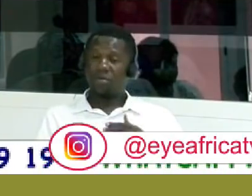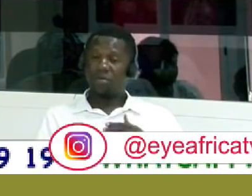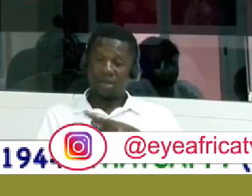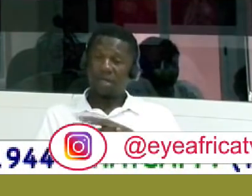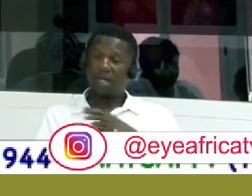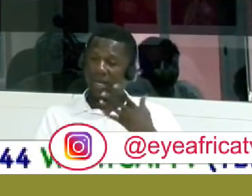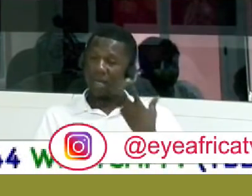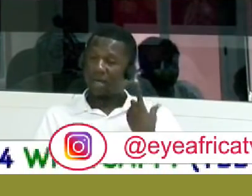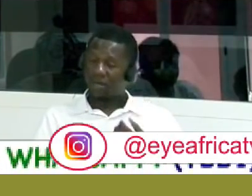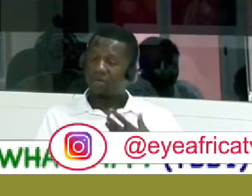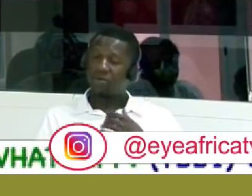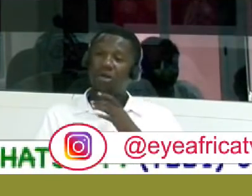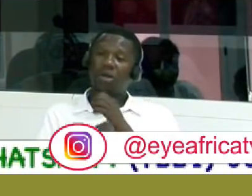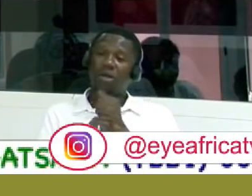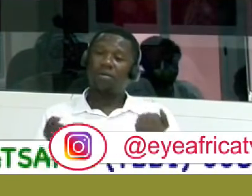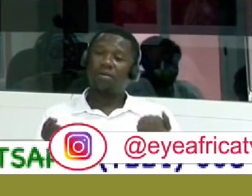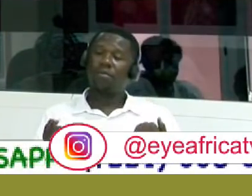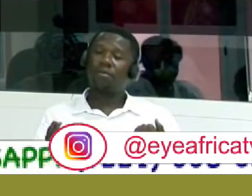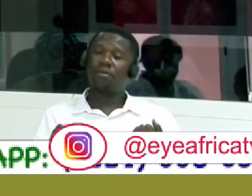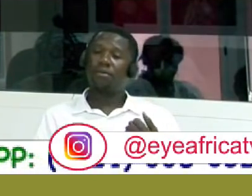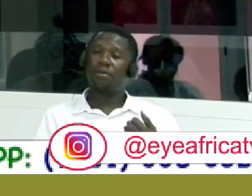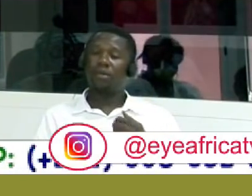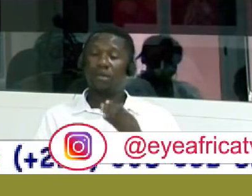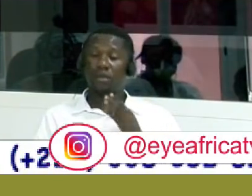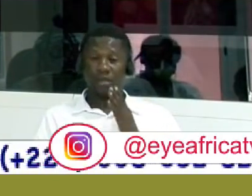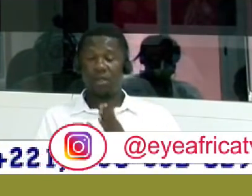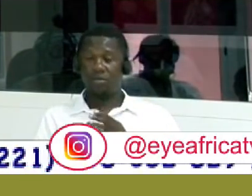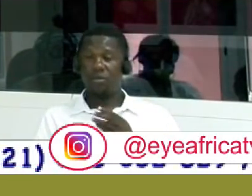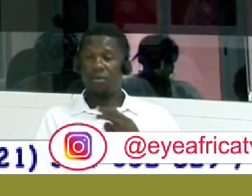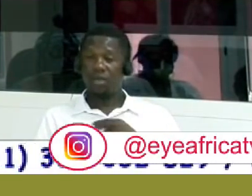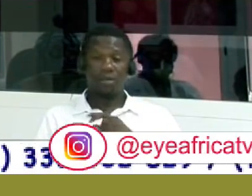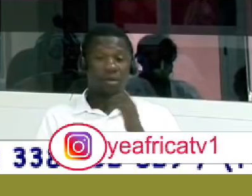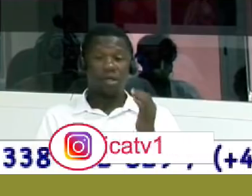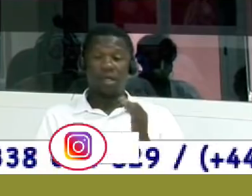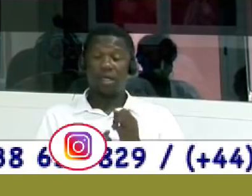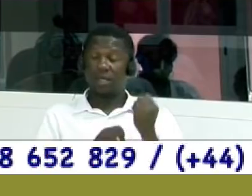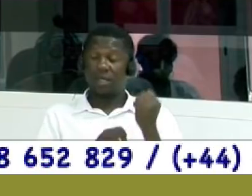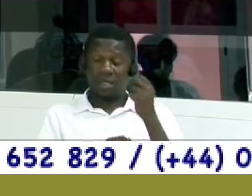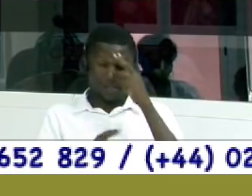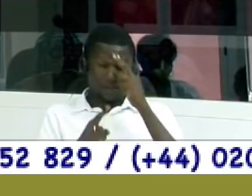help. Yes, but I am a great disciplinarian. I like to go straight.